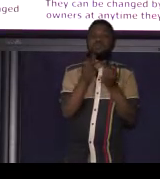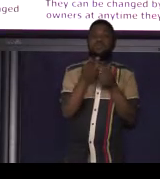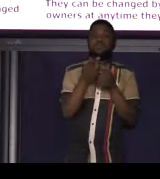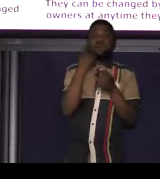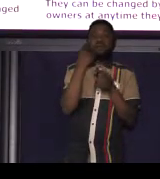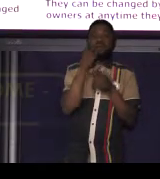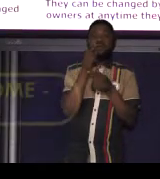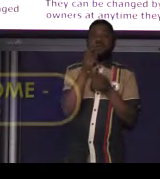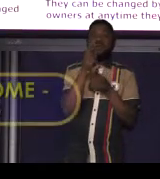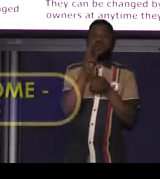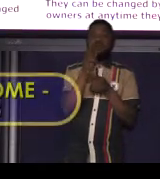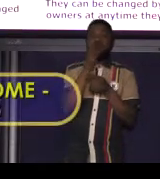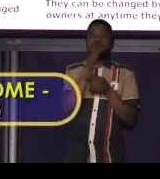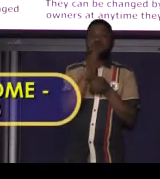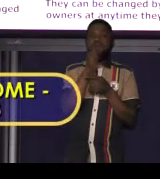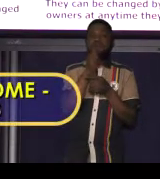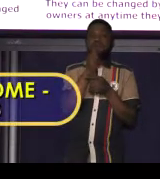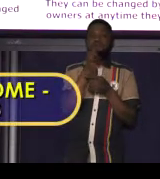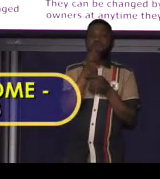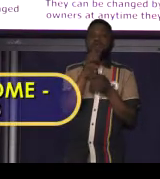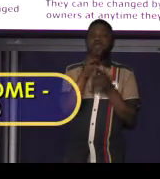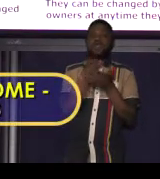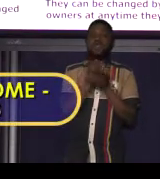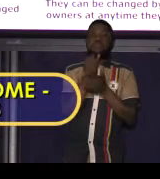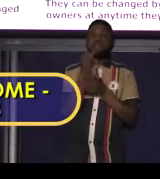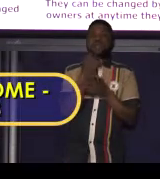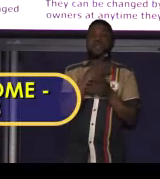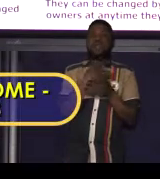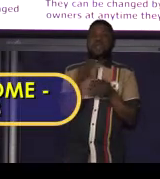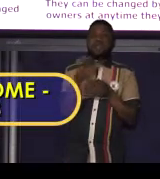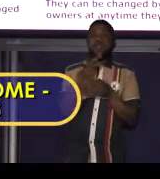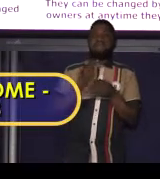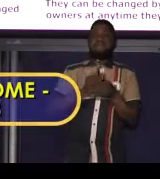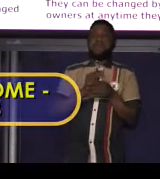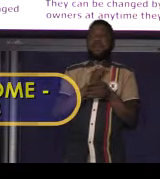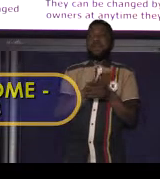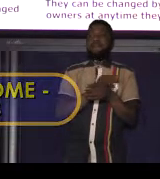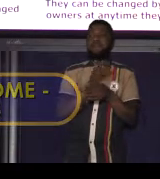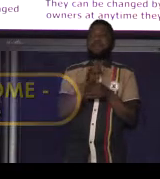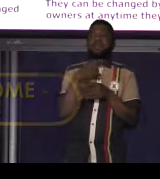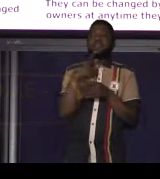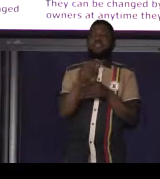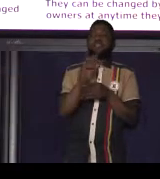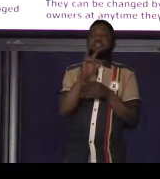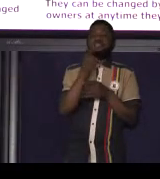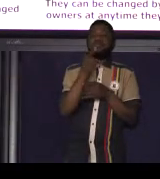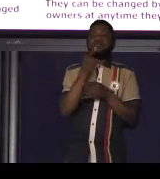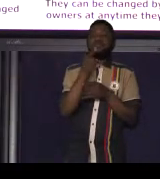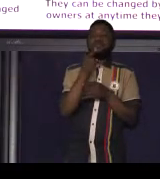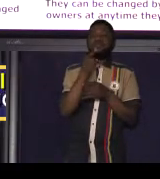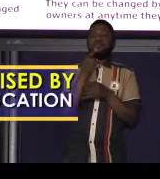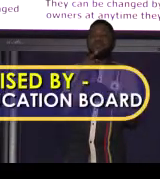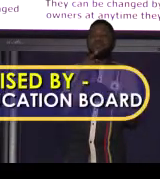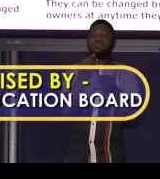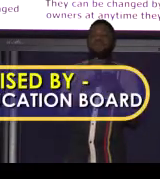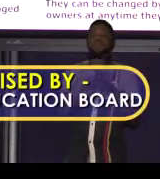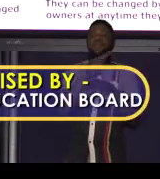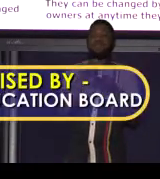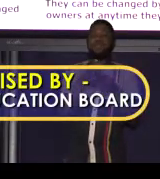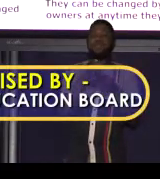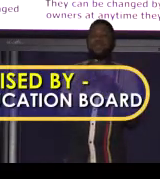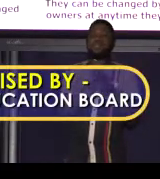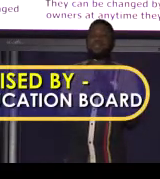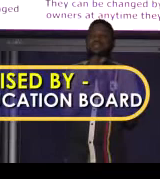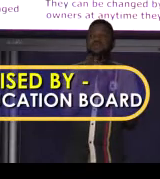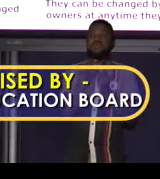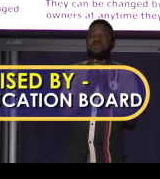the group for one company or institution and their members. That's the first one. The second one,